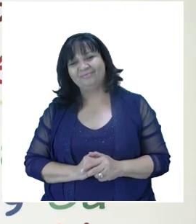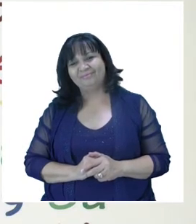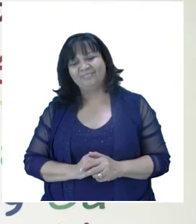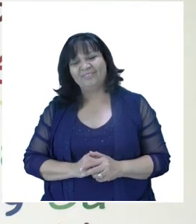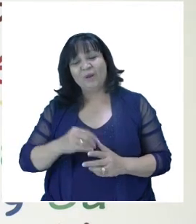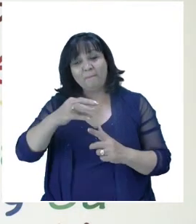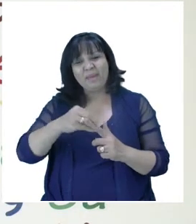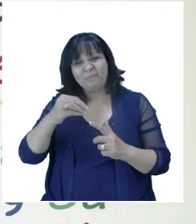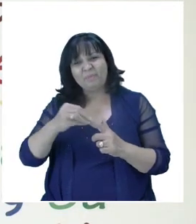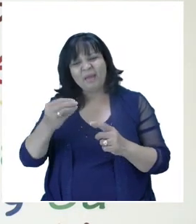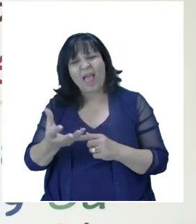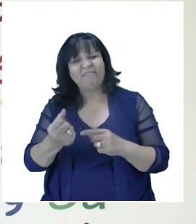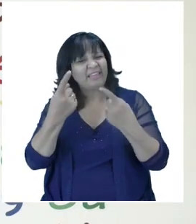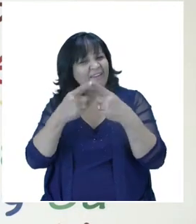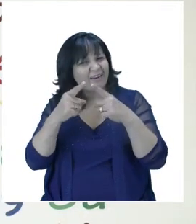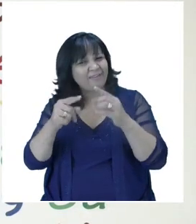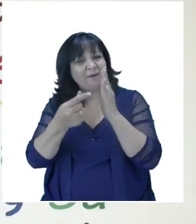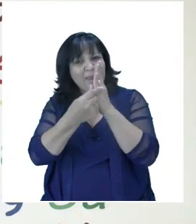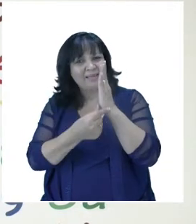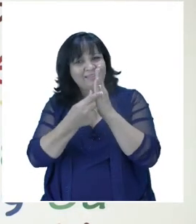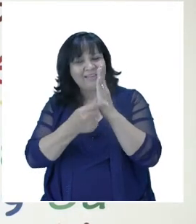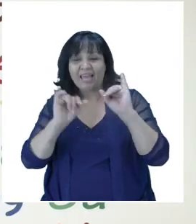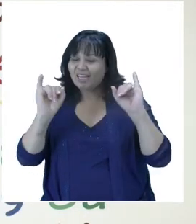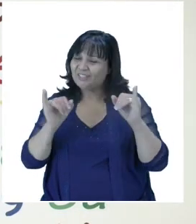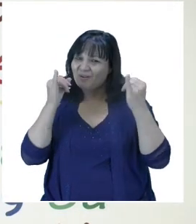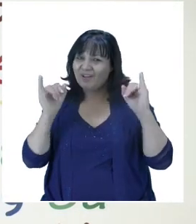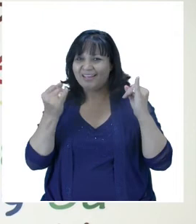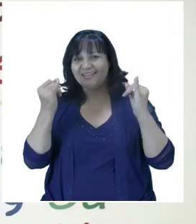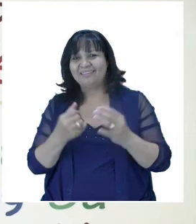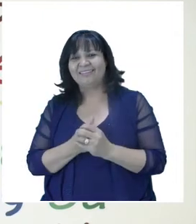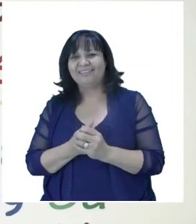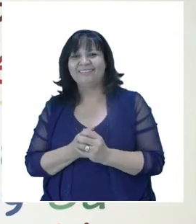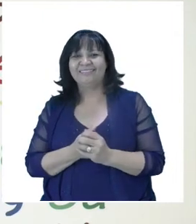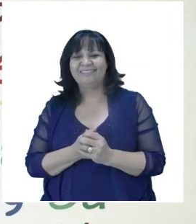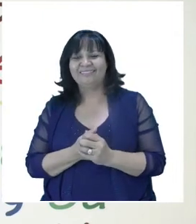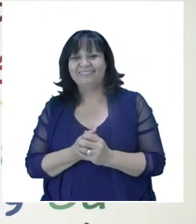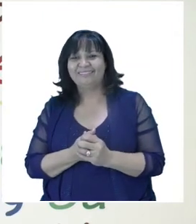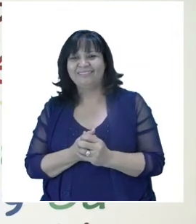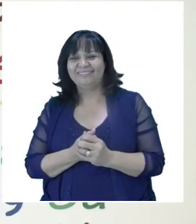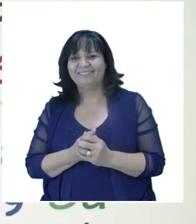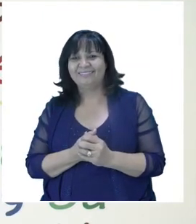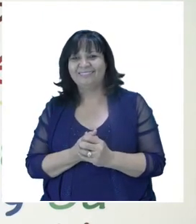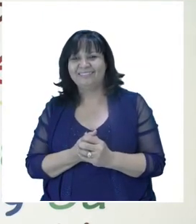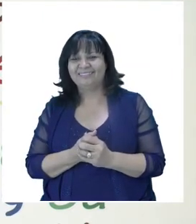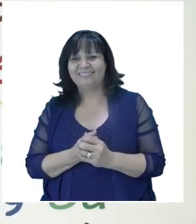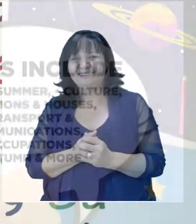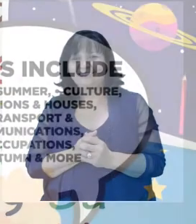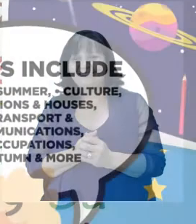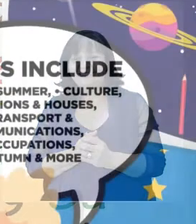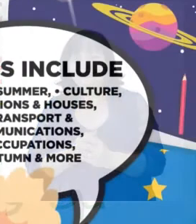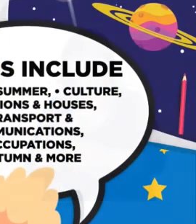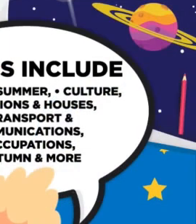from. Have fun, and I will see you just now after our short advert